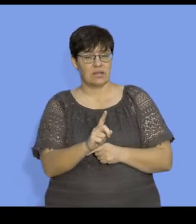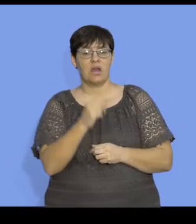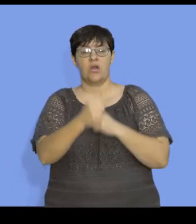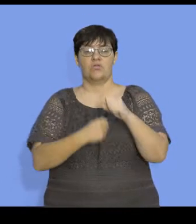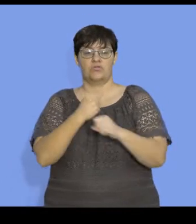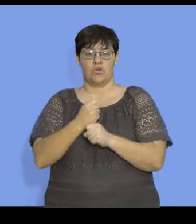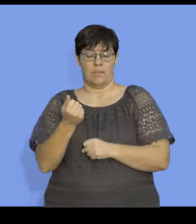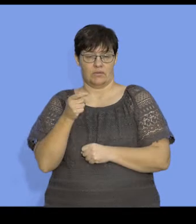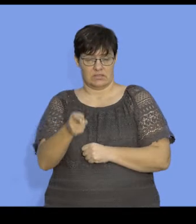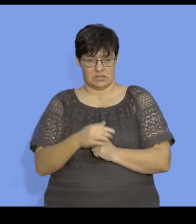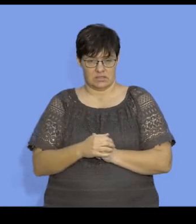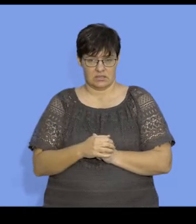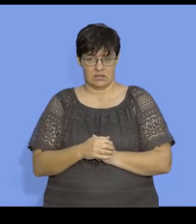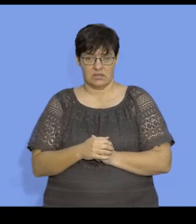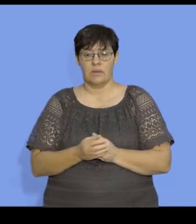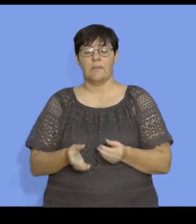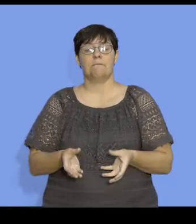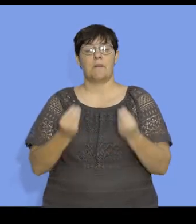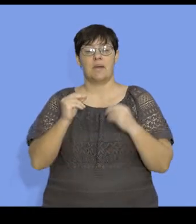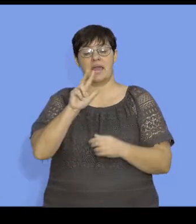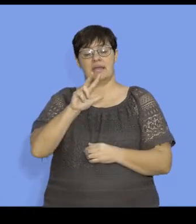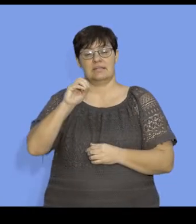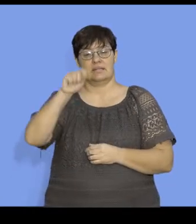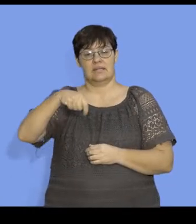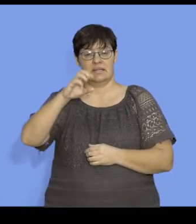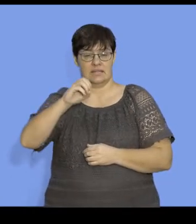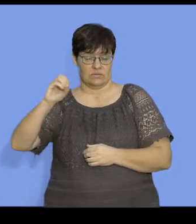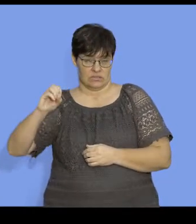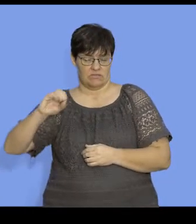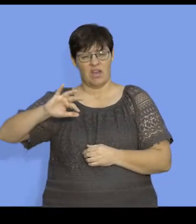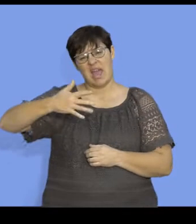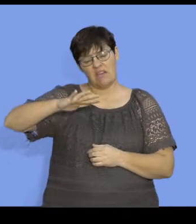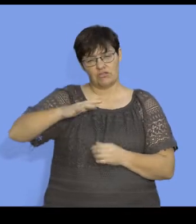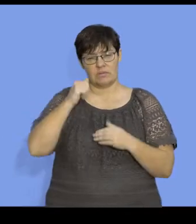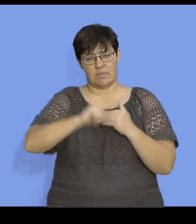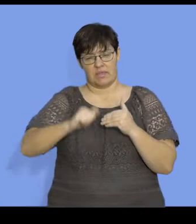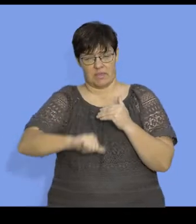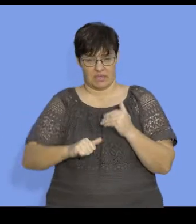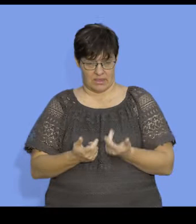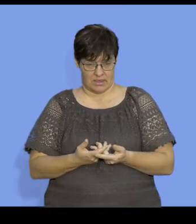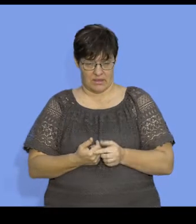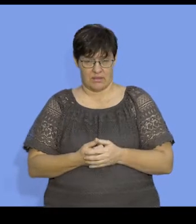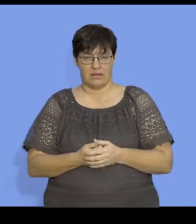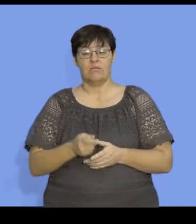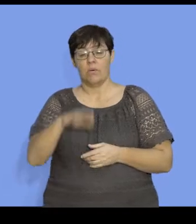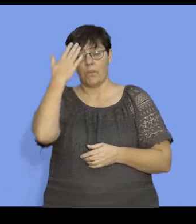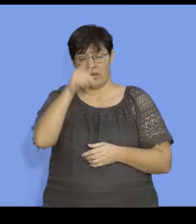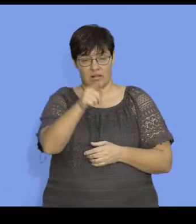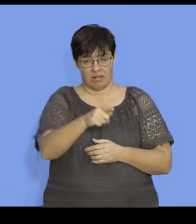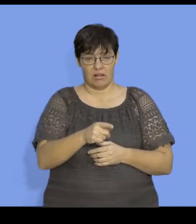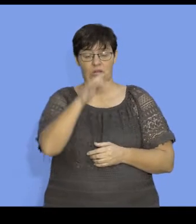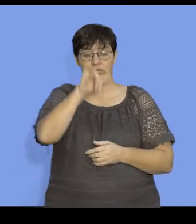an annual figure, and that gives you 80,000 as your average monthly figure. Now, you know